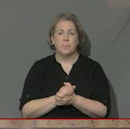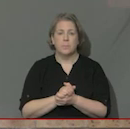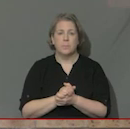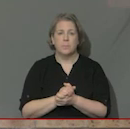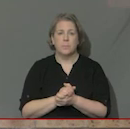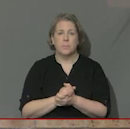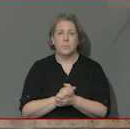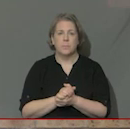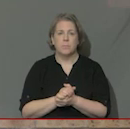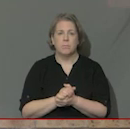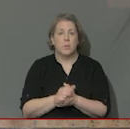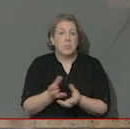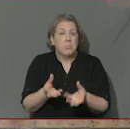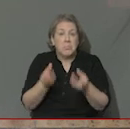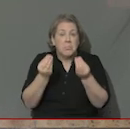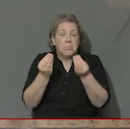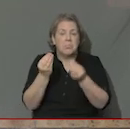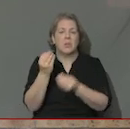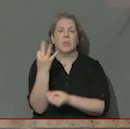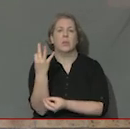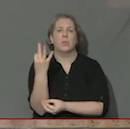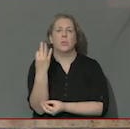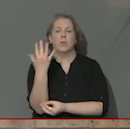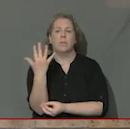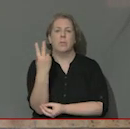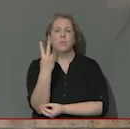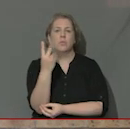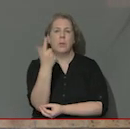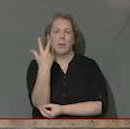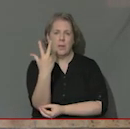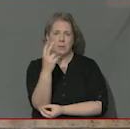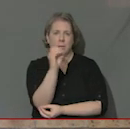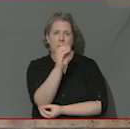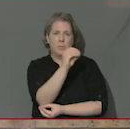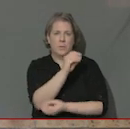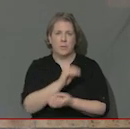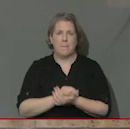And that will give you 352,800.